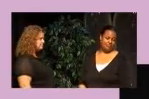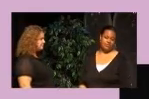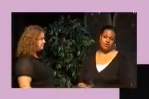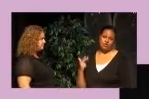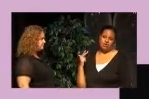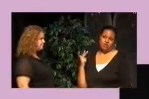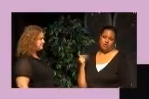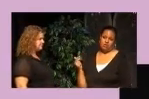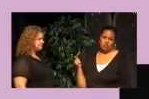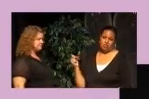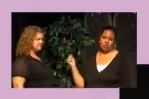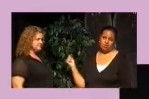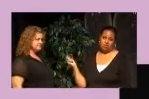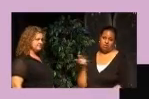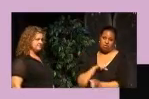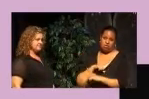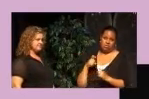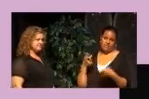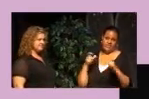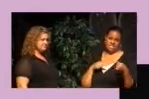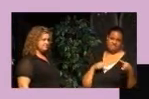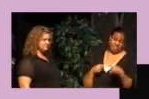What a nasty face.